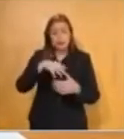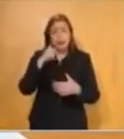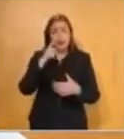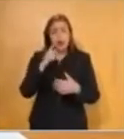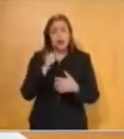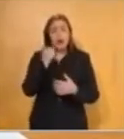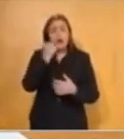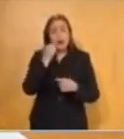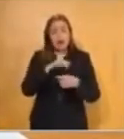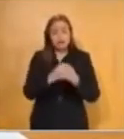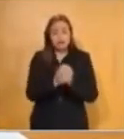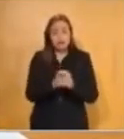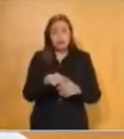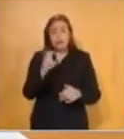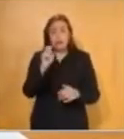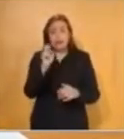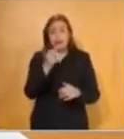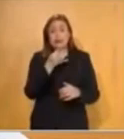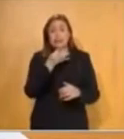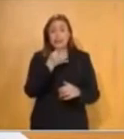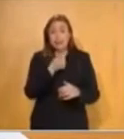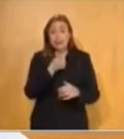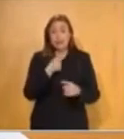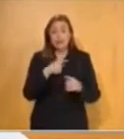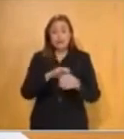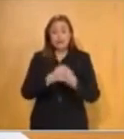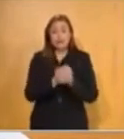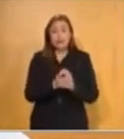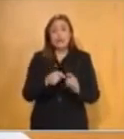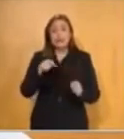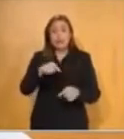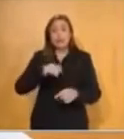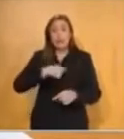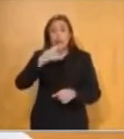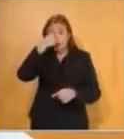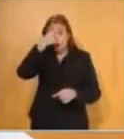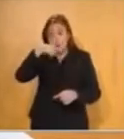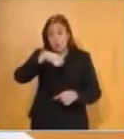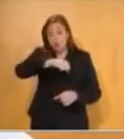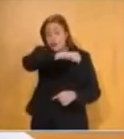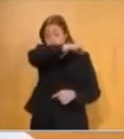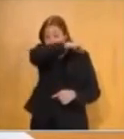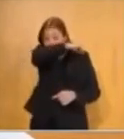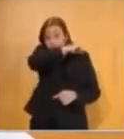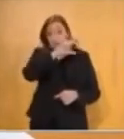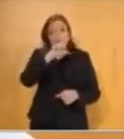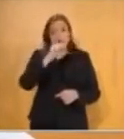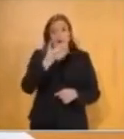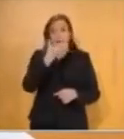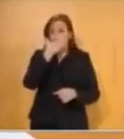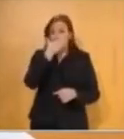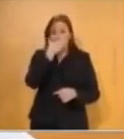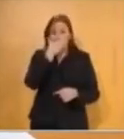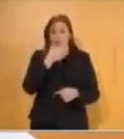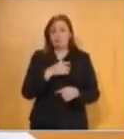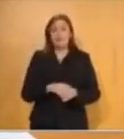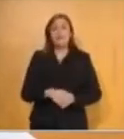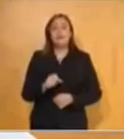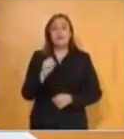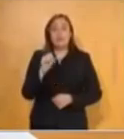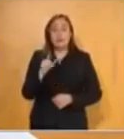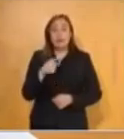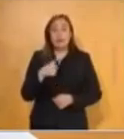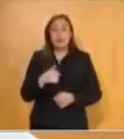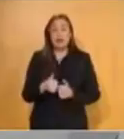or coughing, cover your nose and mouth with the internal angle of your arm. Also, keep your work area and common